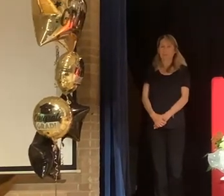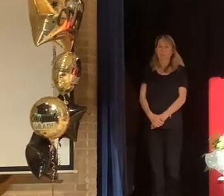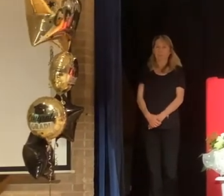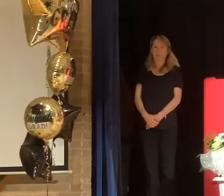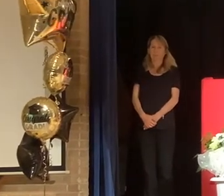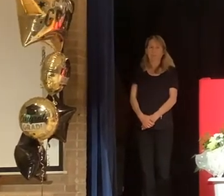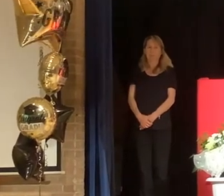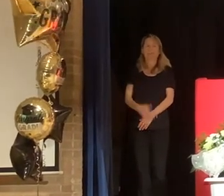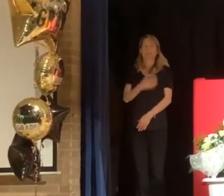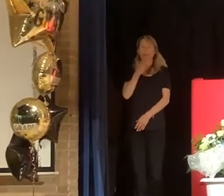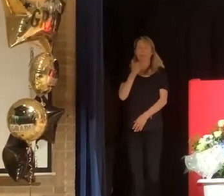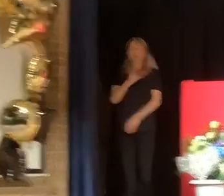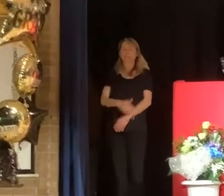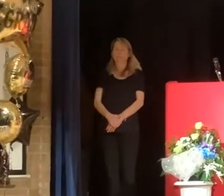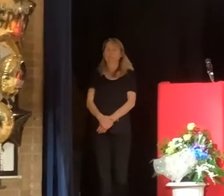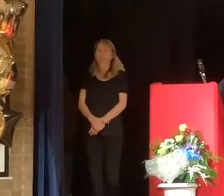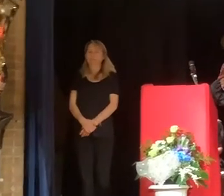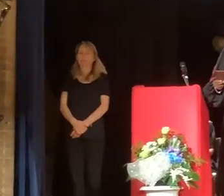This is